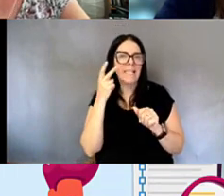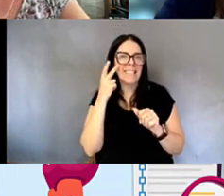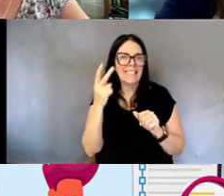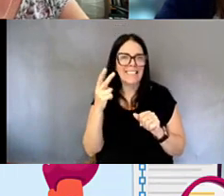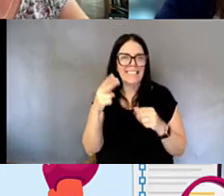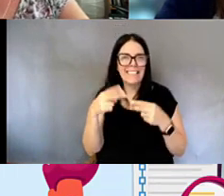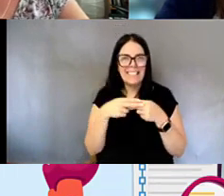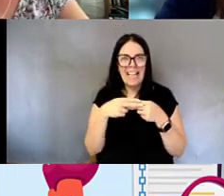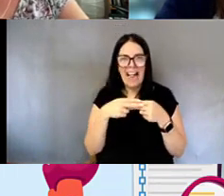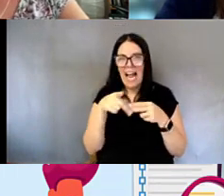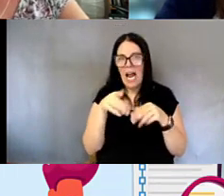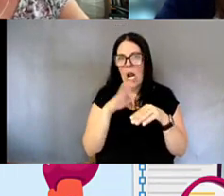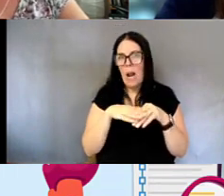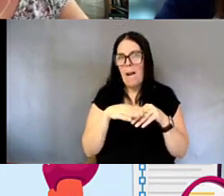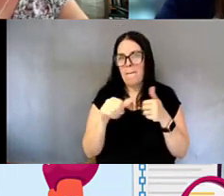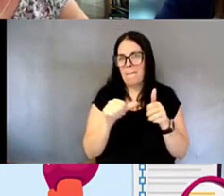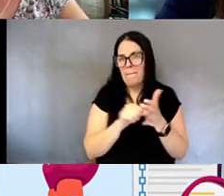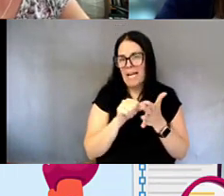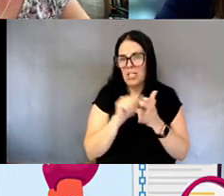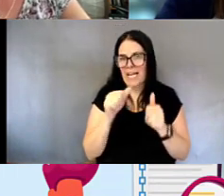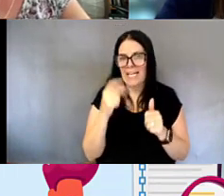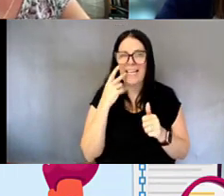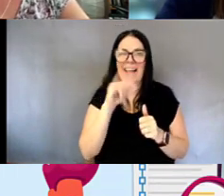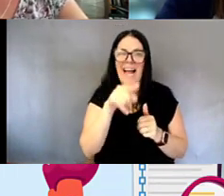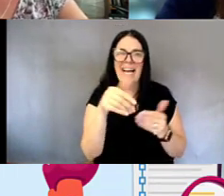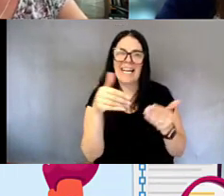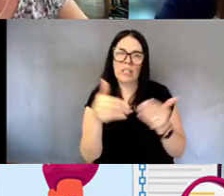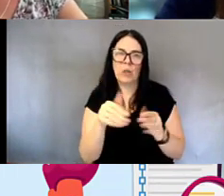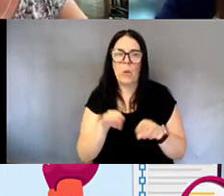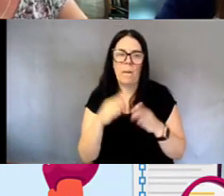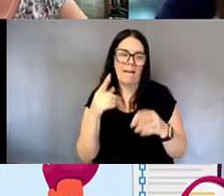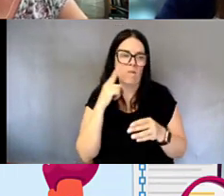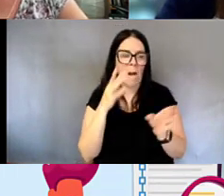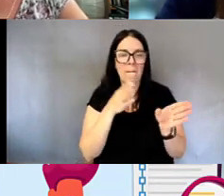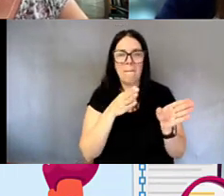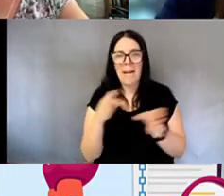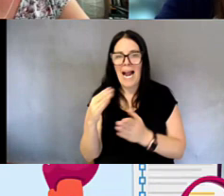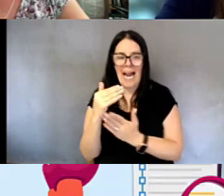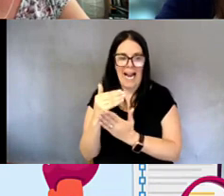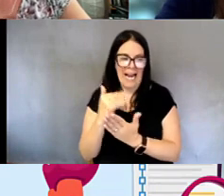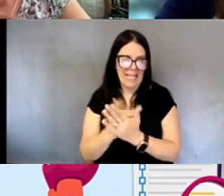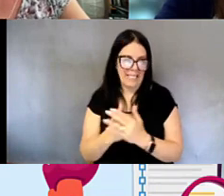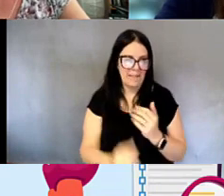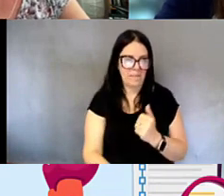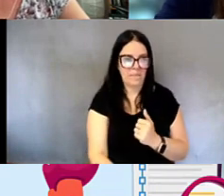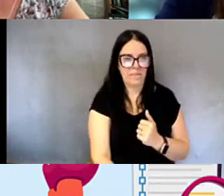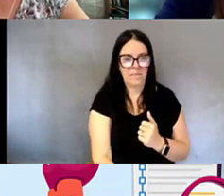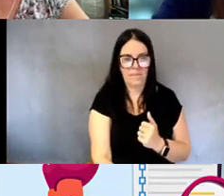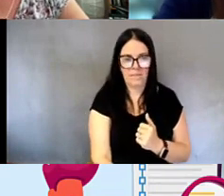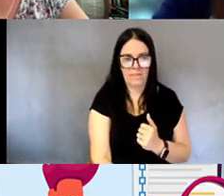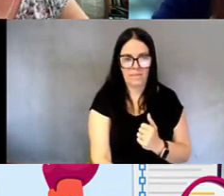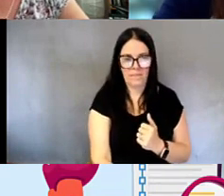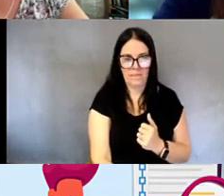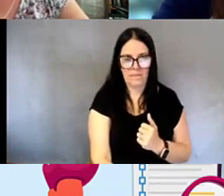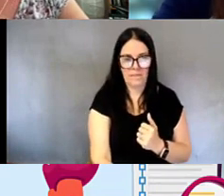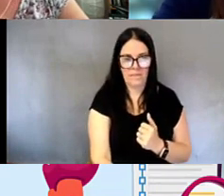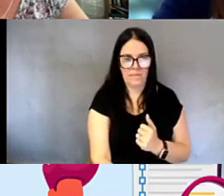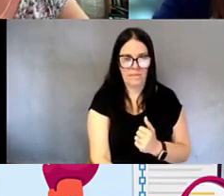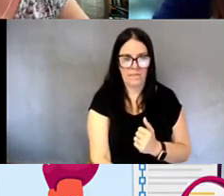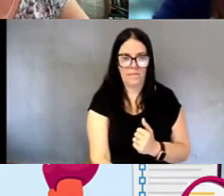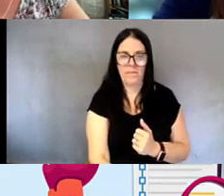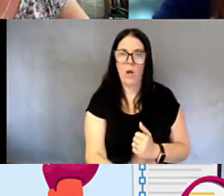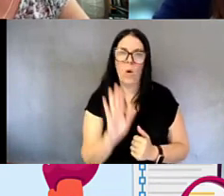on your page. This is our introduction for the Planning a Lesson project, and we are going to jump into